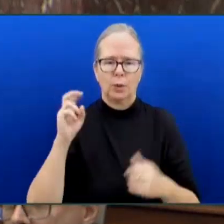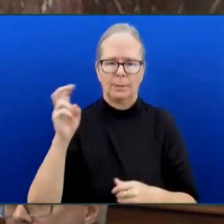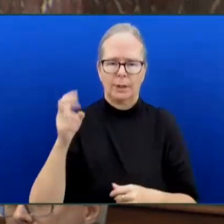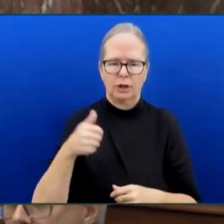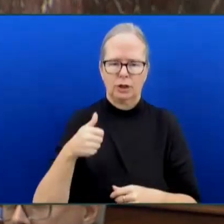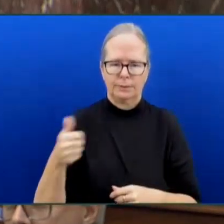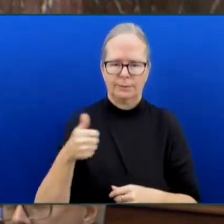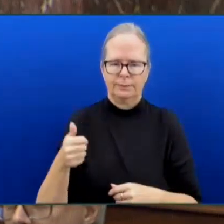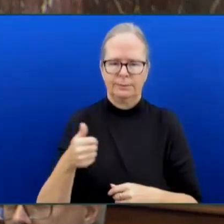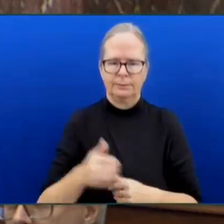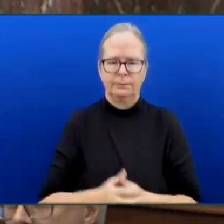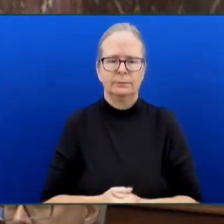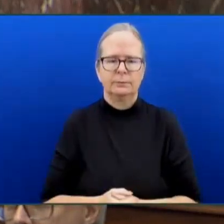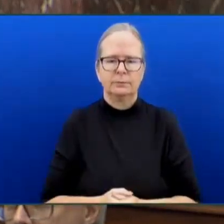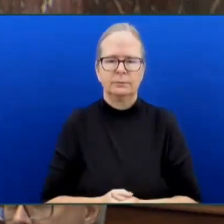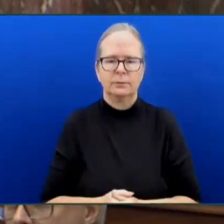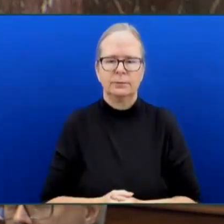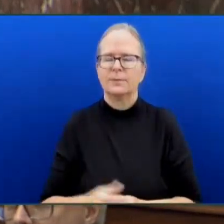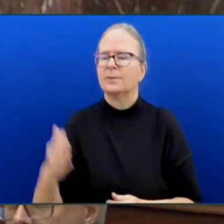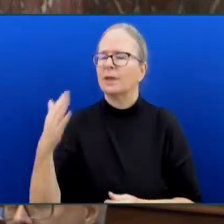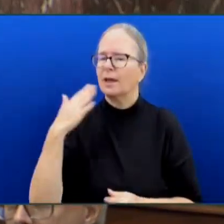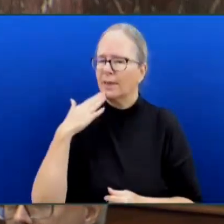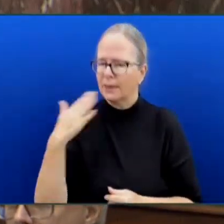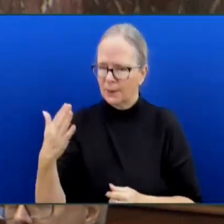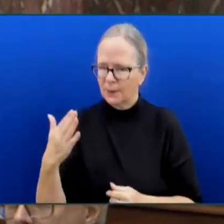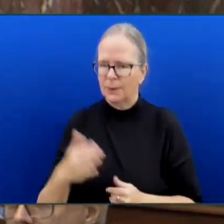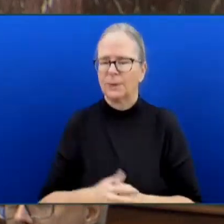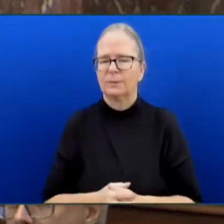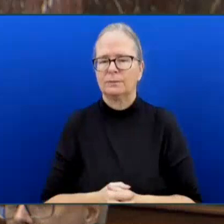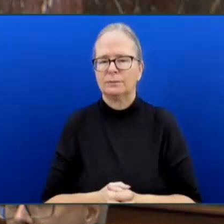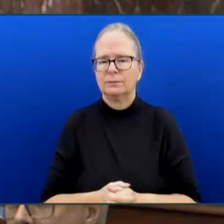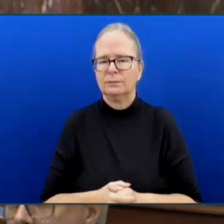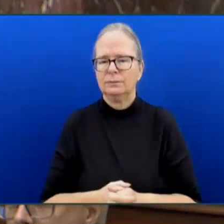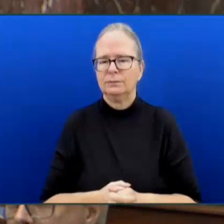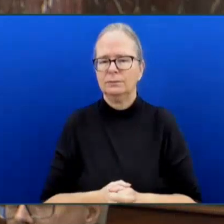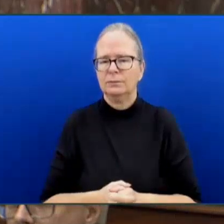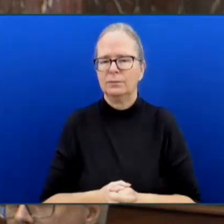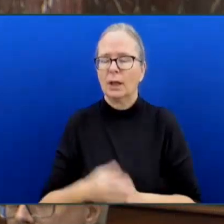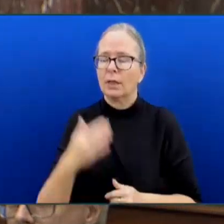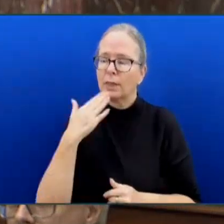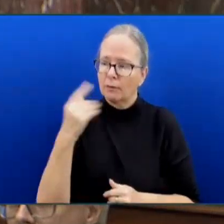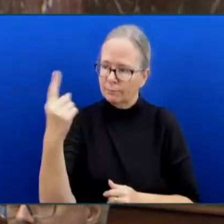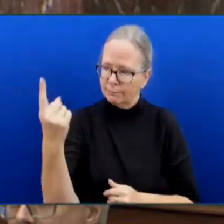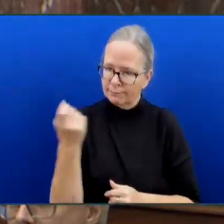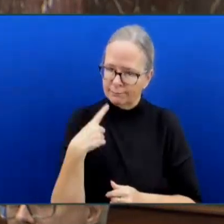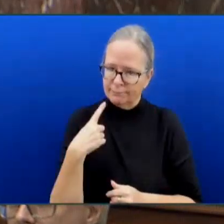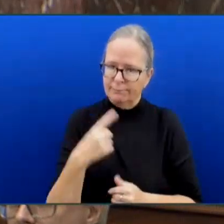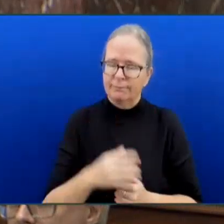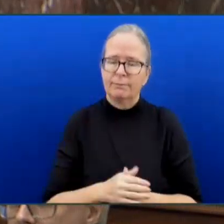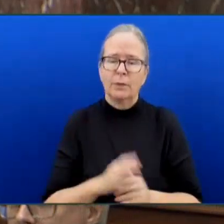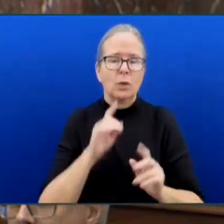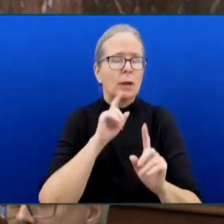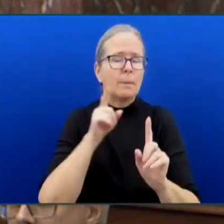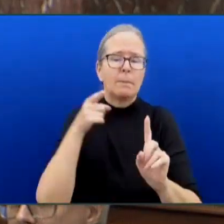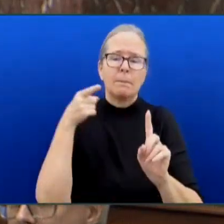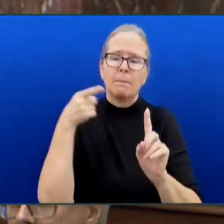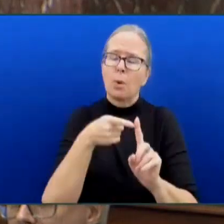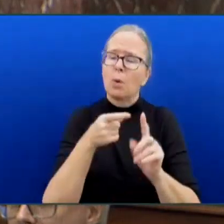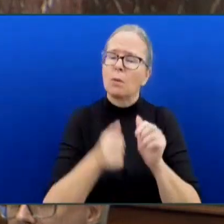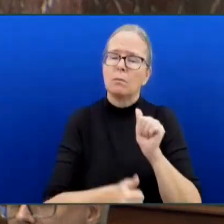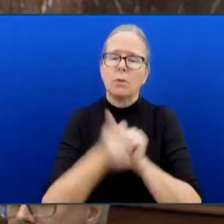Thank you very much, Mr. Speaker. Thank you to the member for the question. What is most important to the traveling public